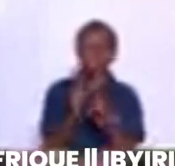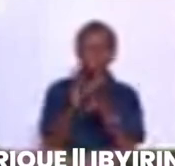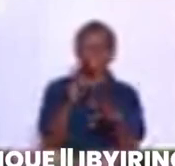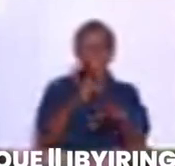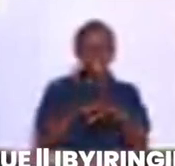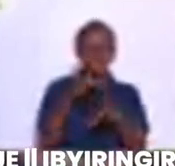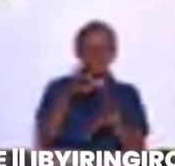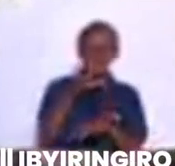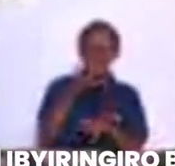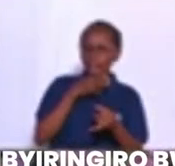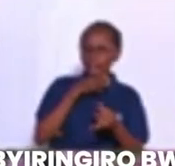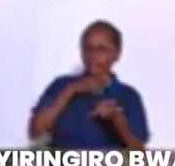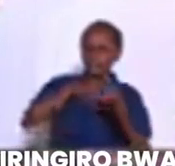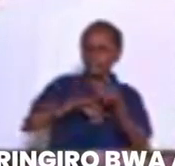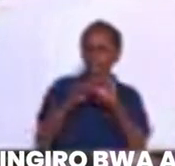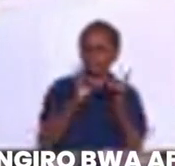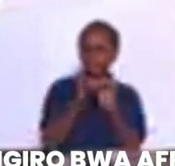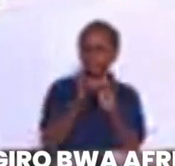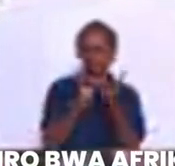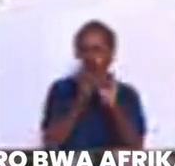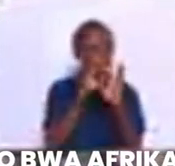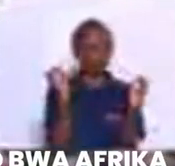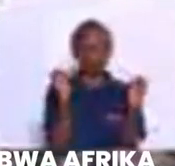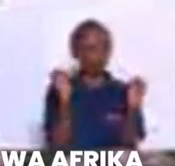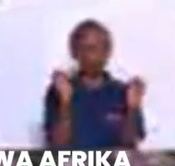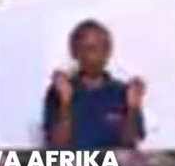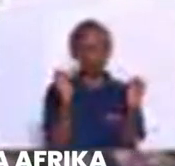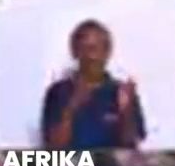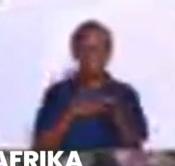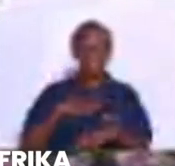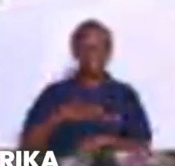husband speaks, don't talk, listen.